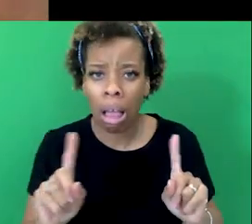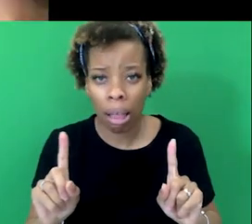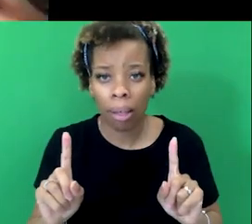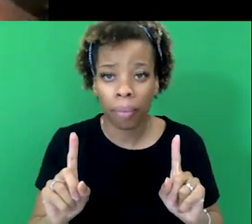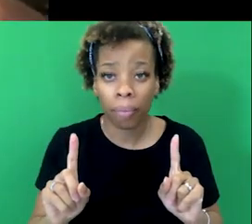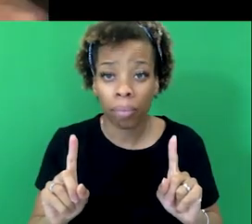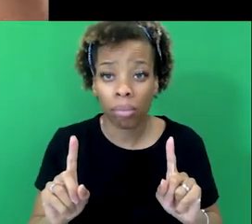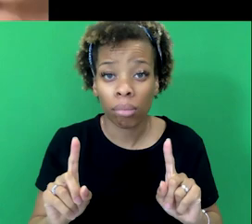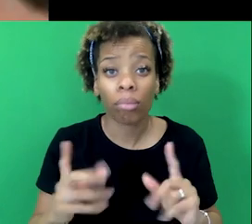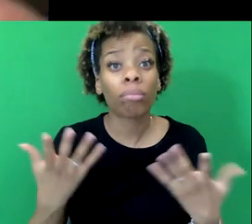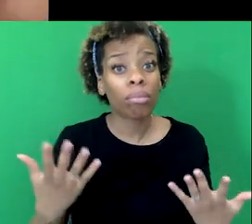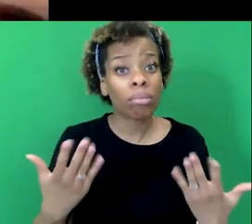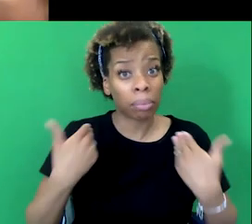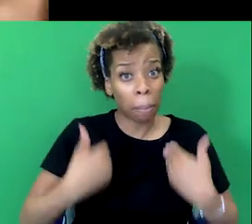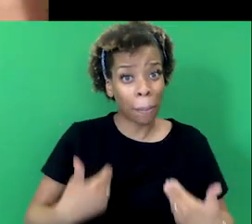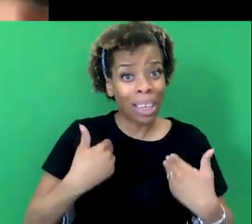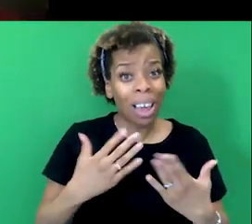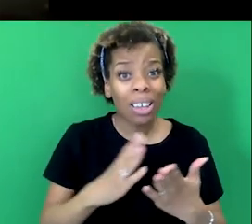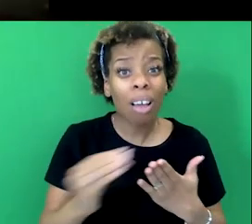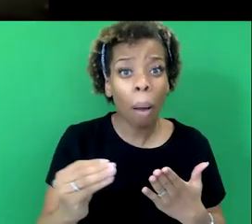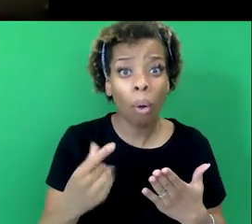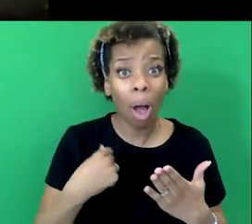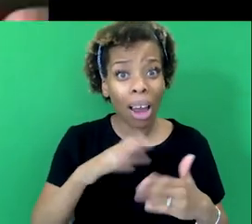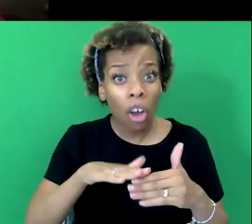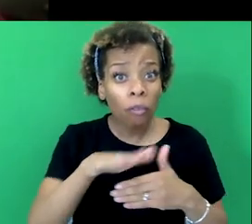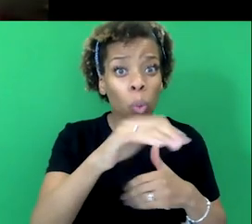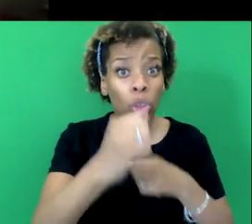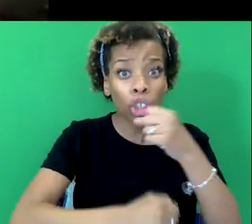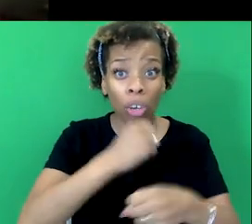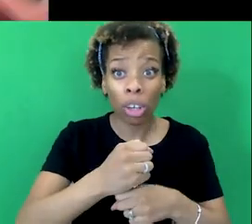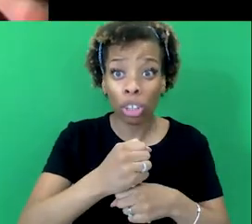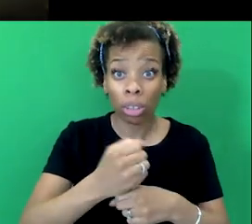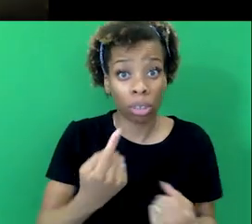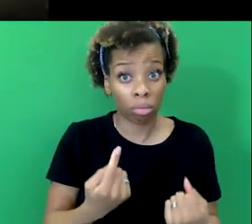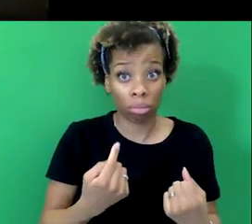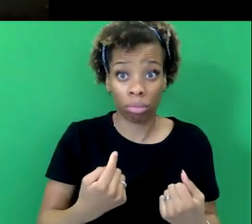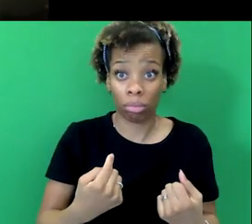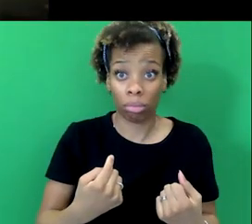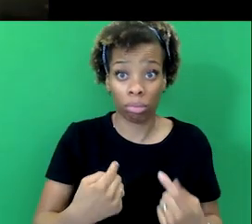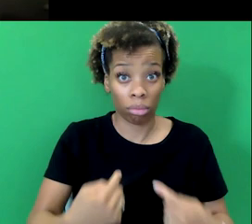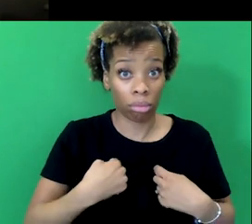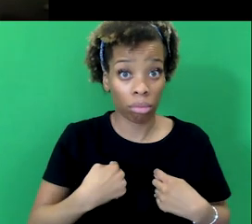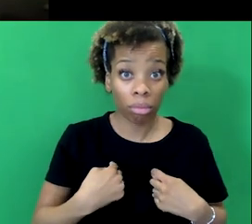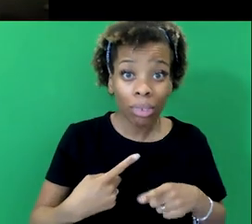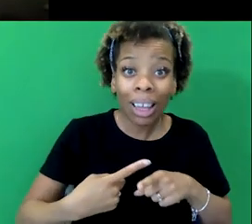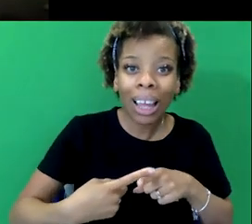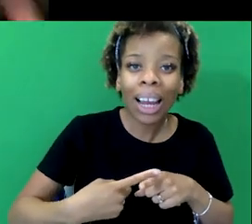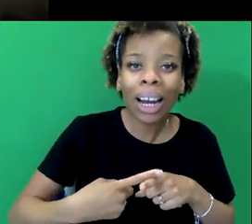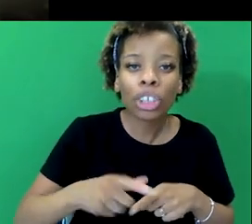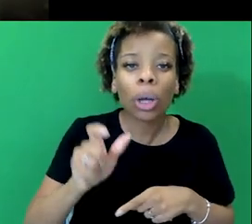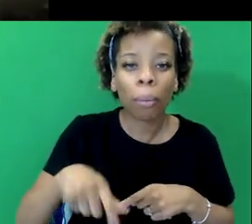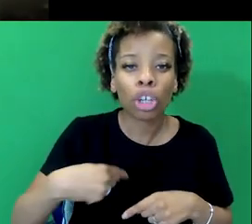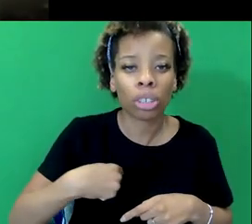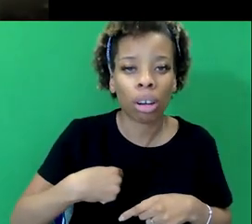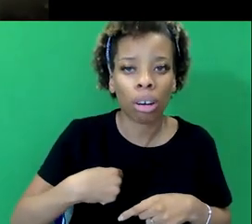people like me, and the future generations, I am English. I'm an English person.